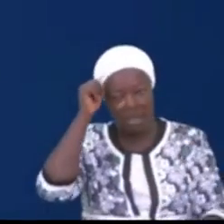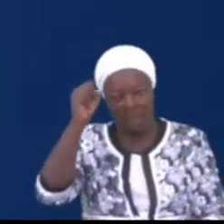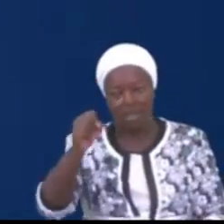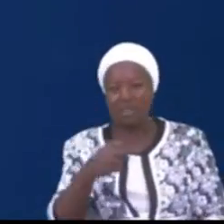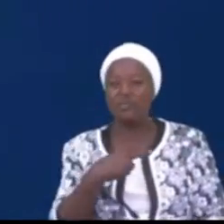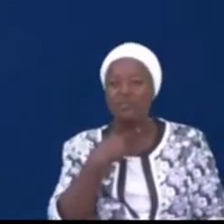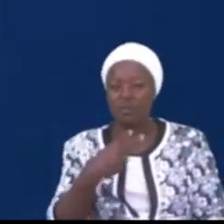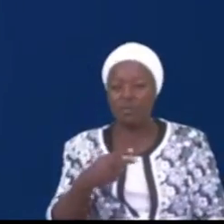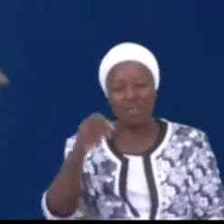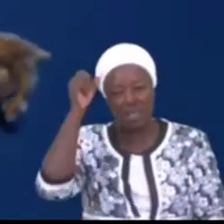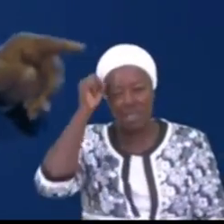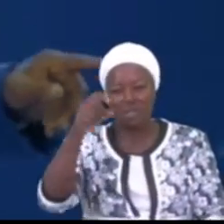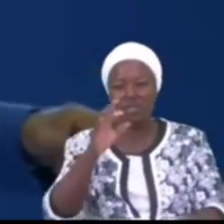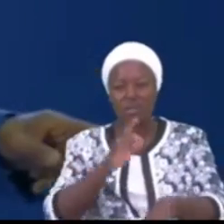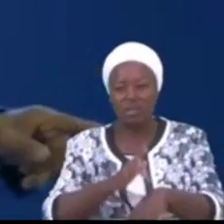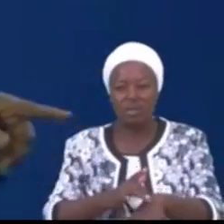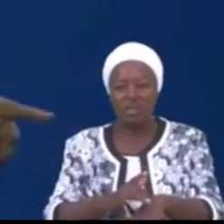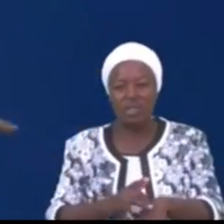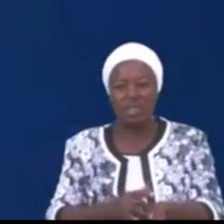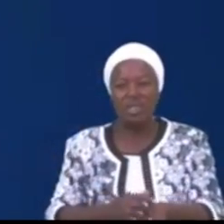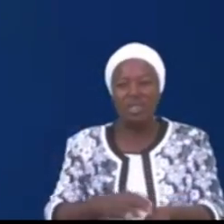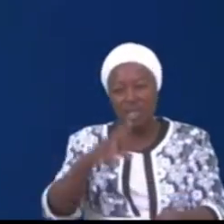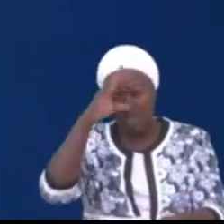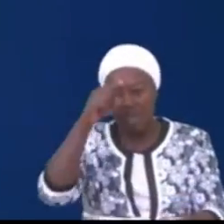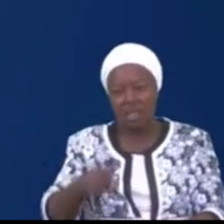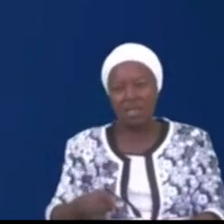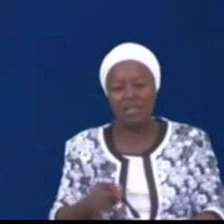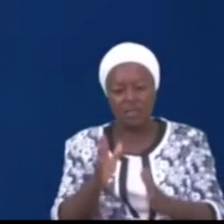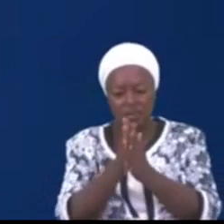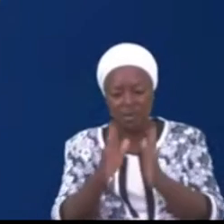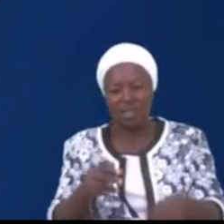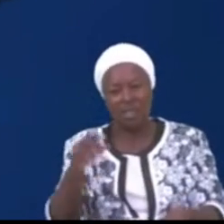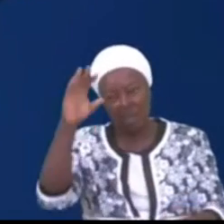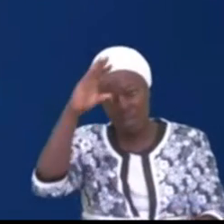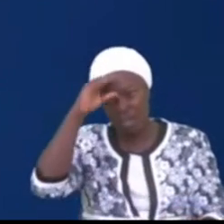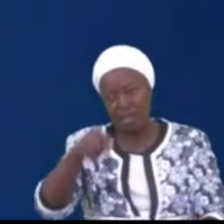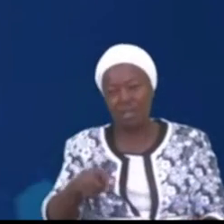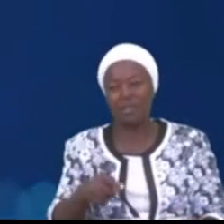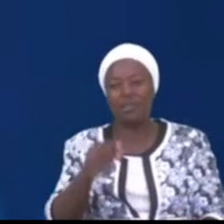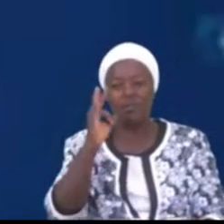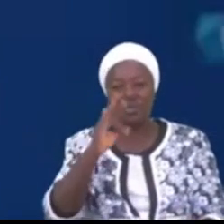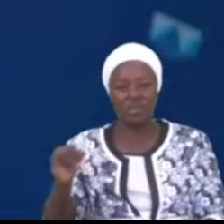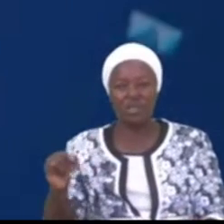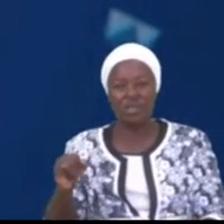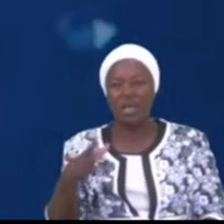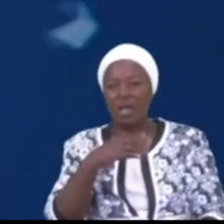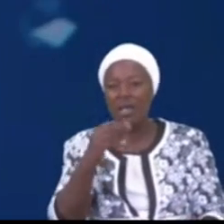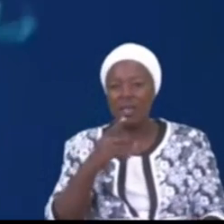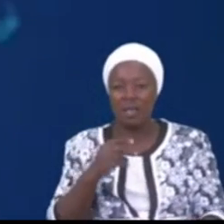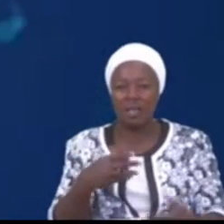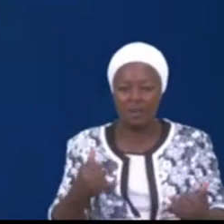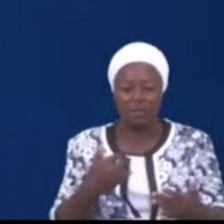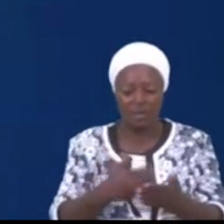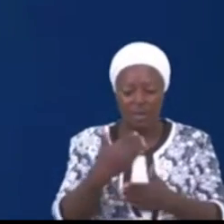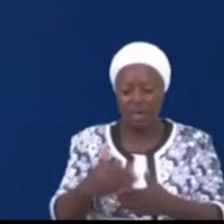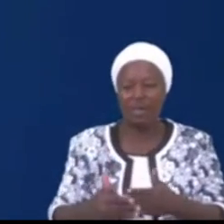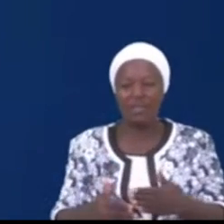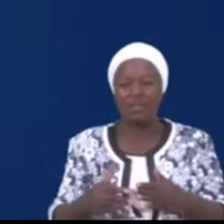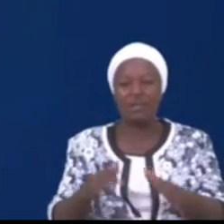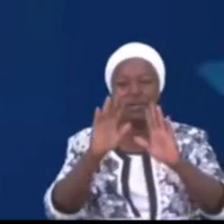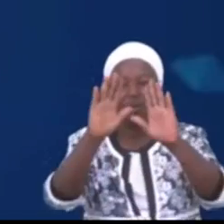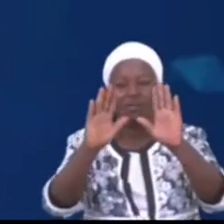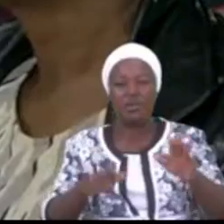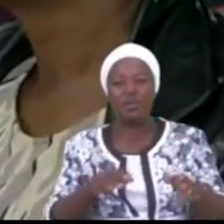his preaching, his prayer, what miracles, and now the shadow.